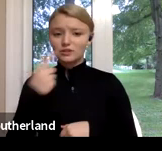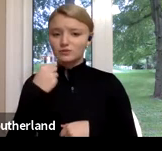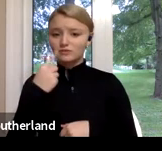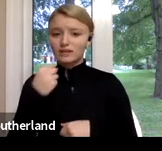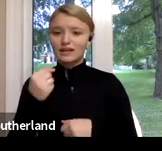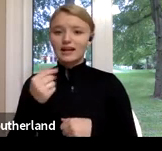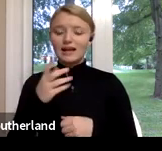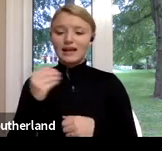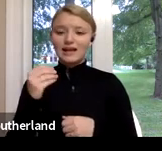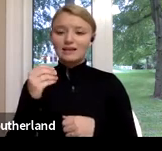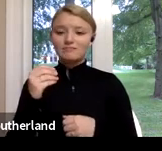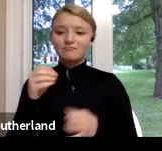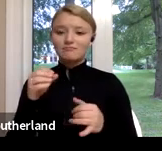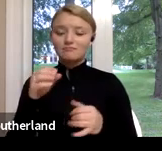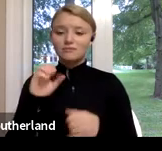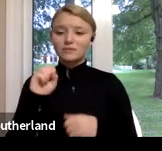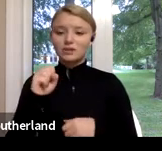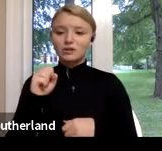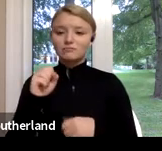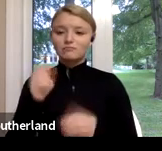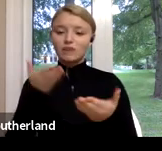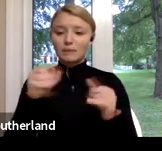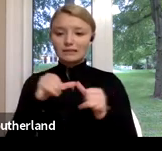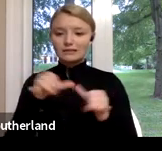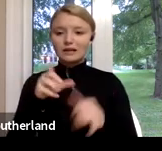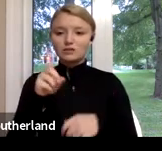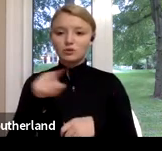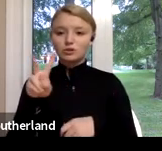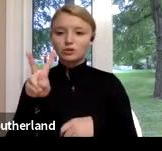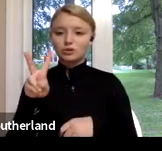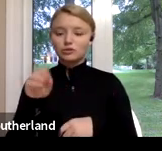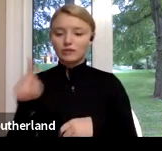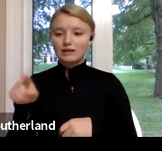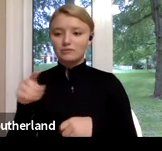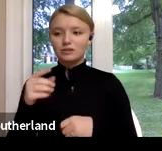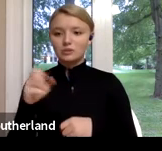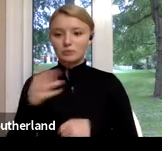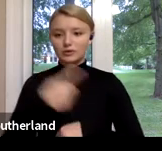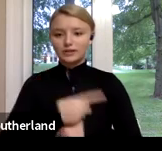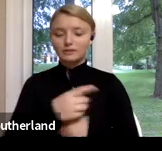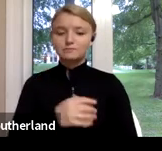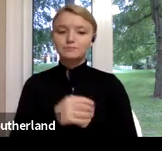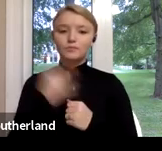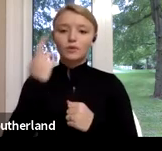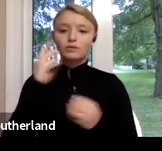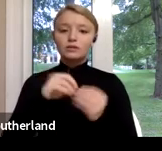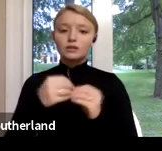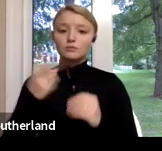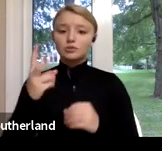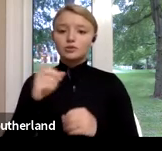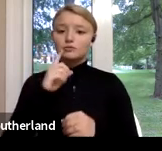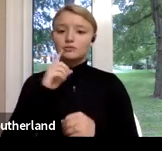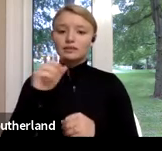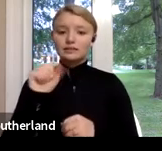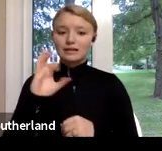So reason number two is acid to alkaline. So if you